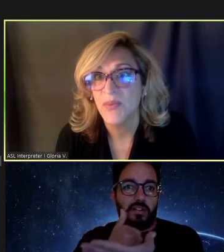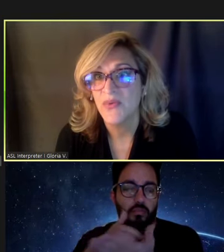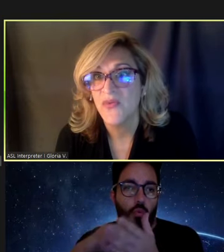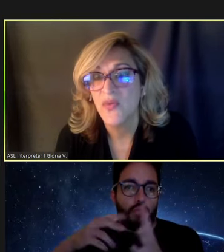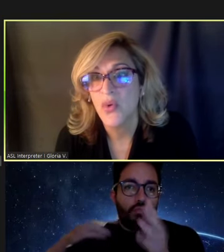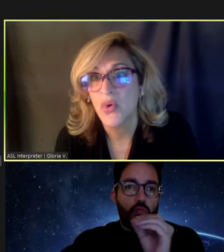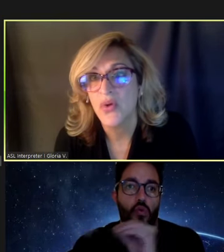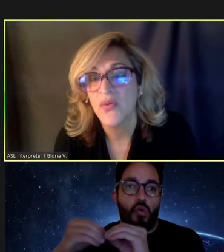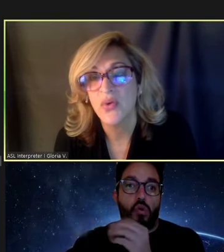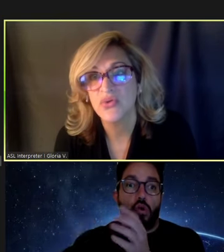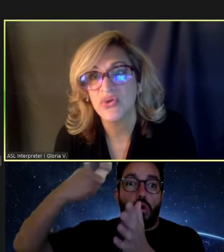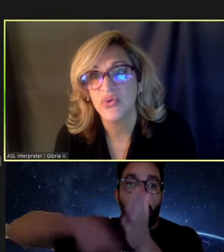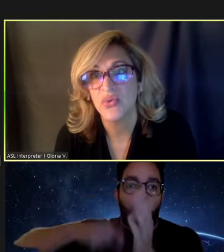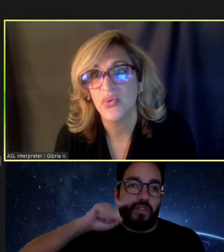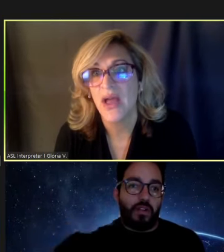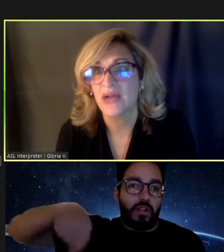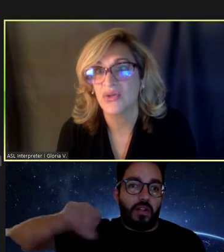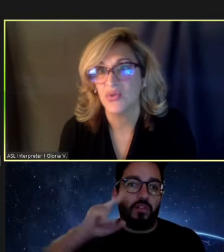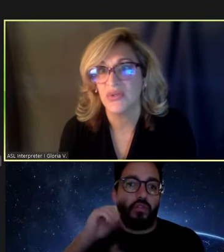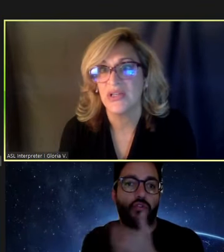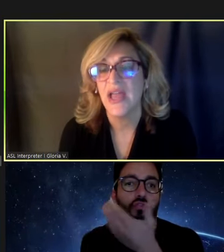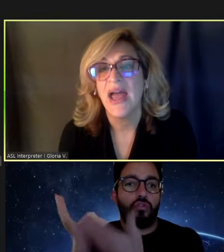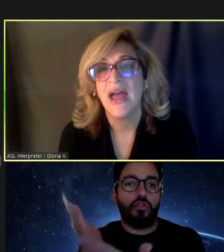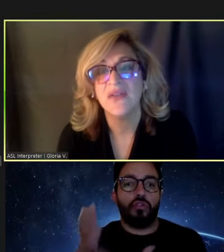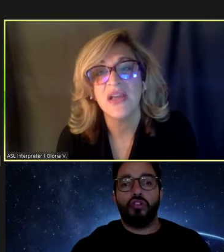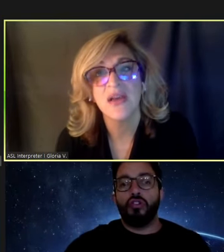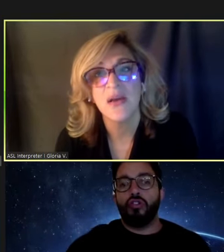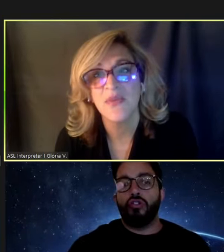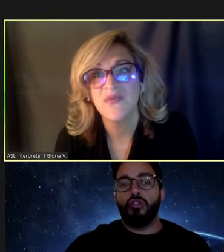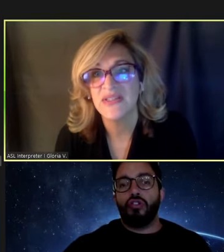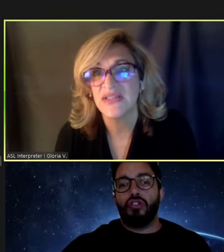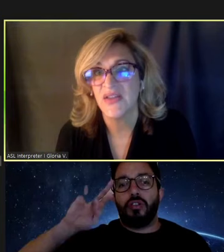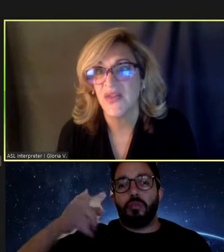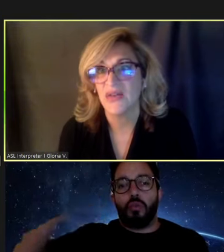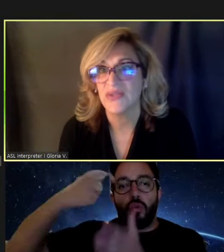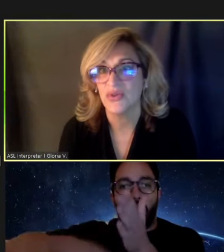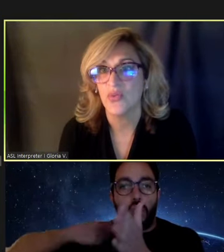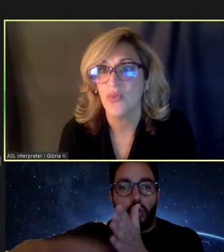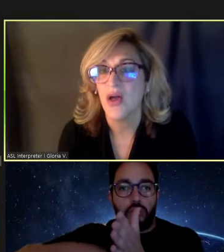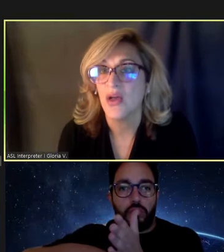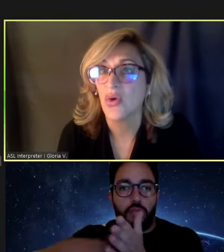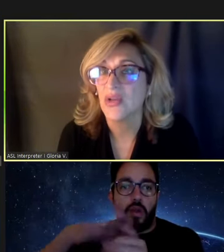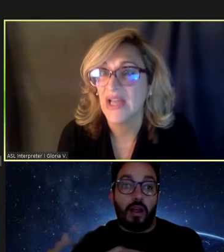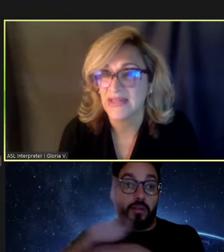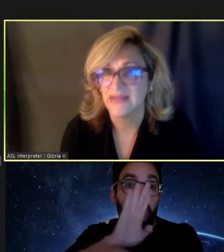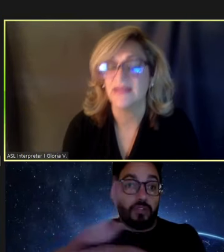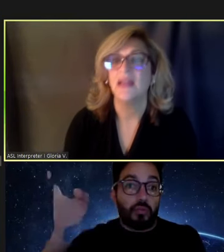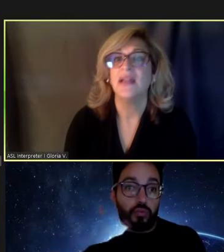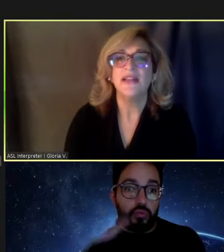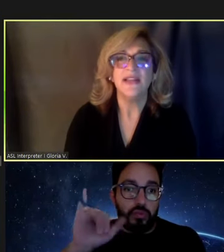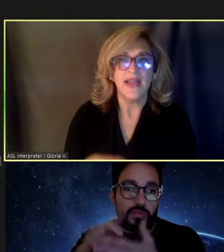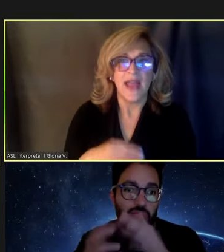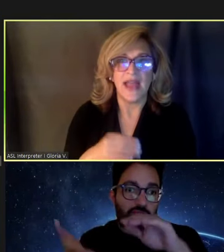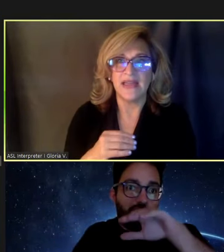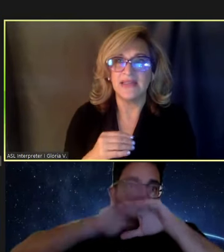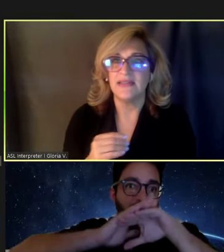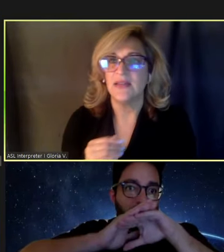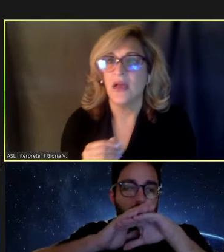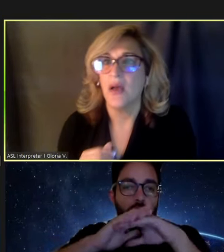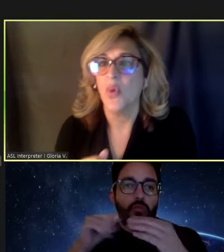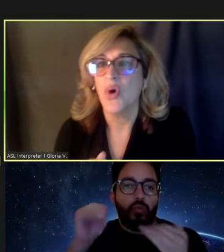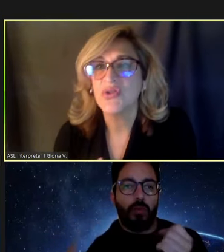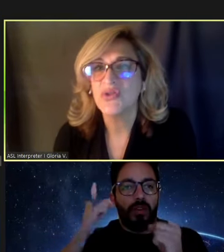hardship for those who actually have an income of $60,000 or less.